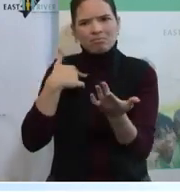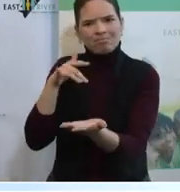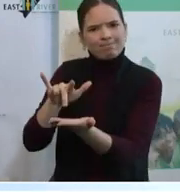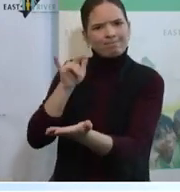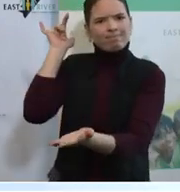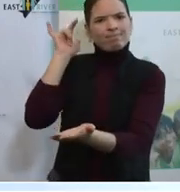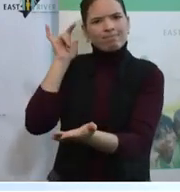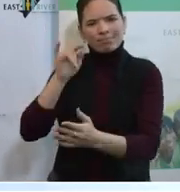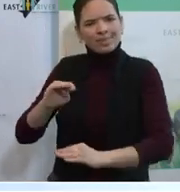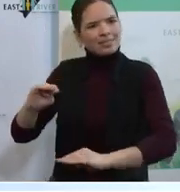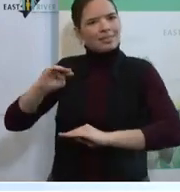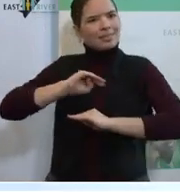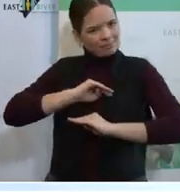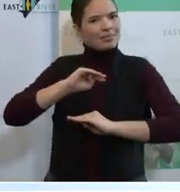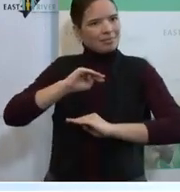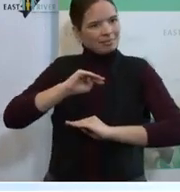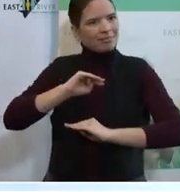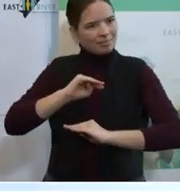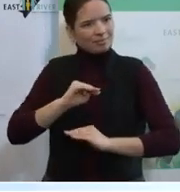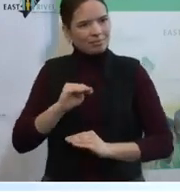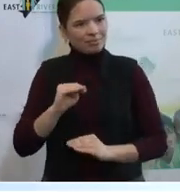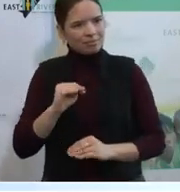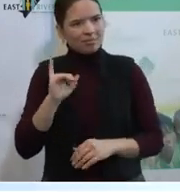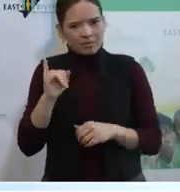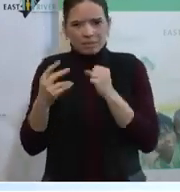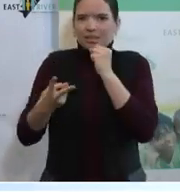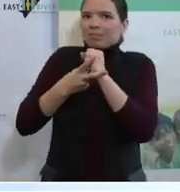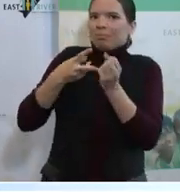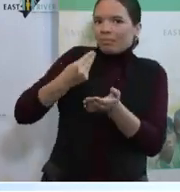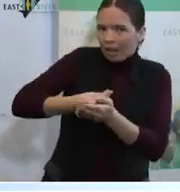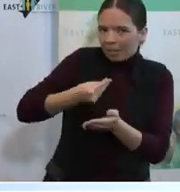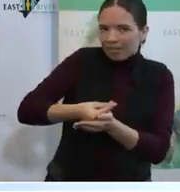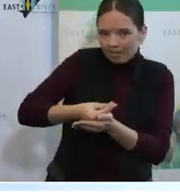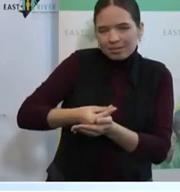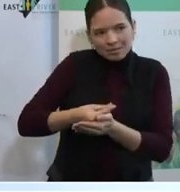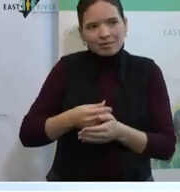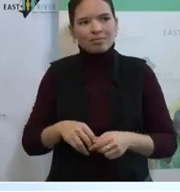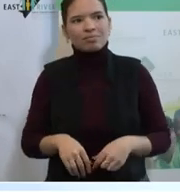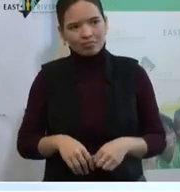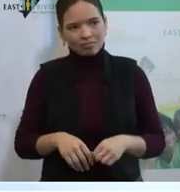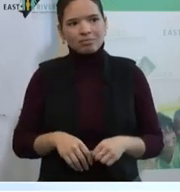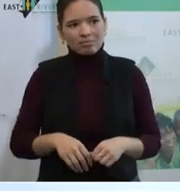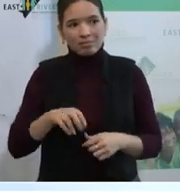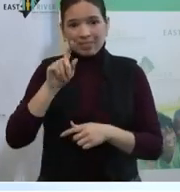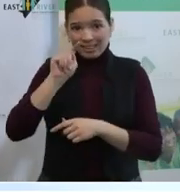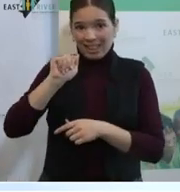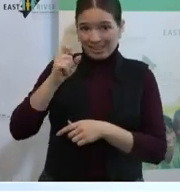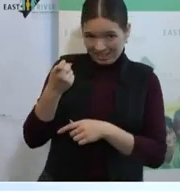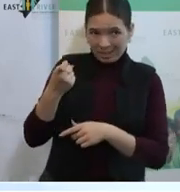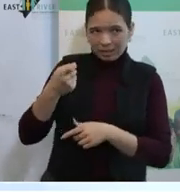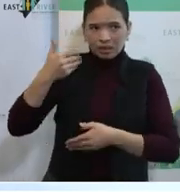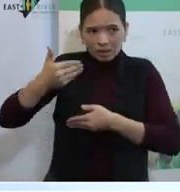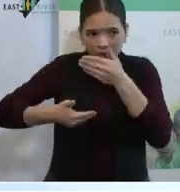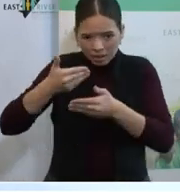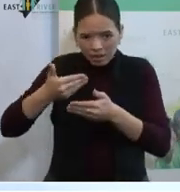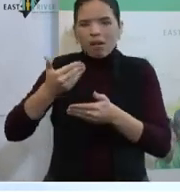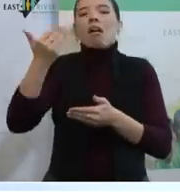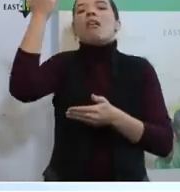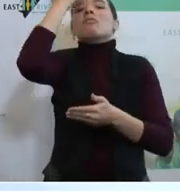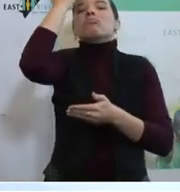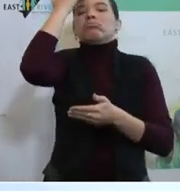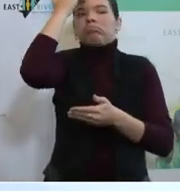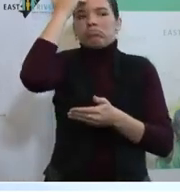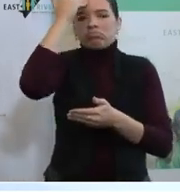that I'm also saving money and that my taxes are being done the right way and I'm getting them back at